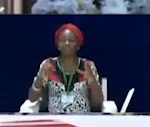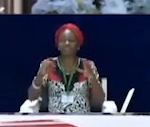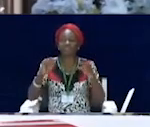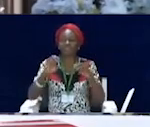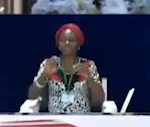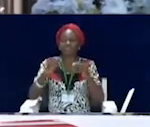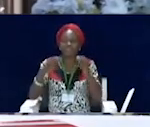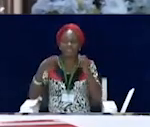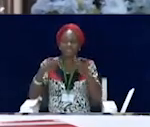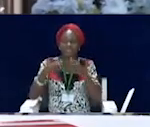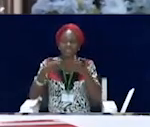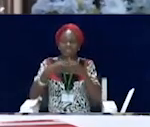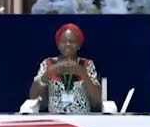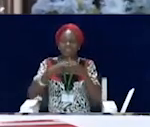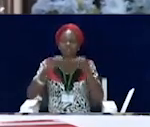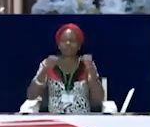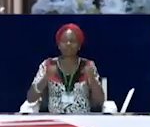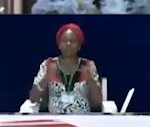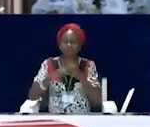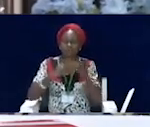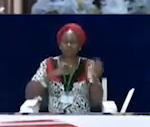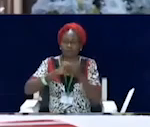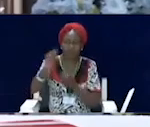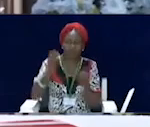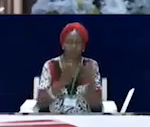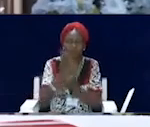to penetrate through.